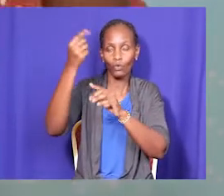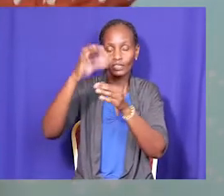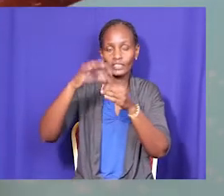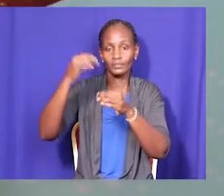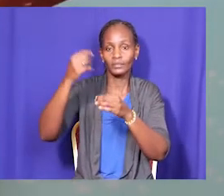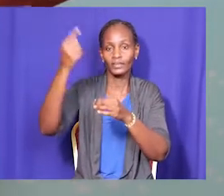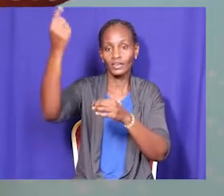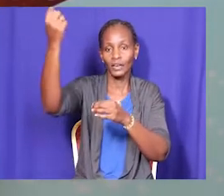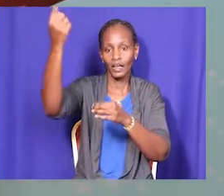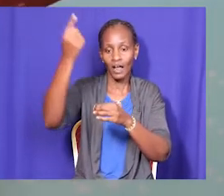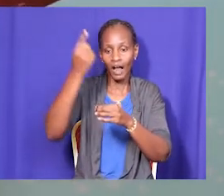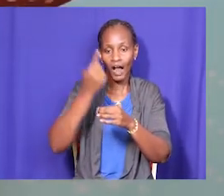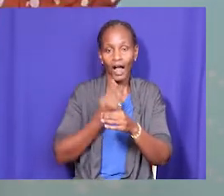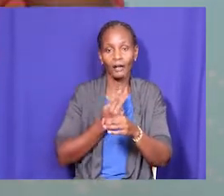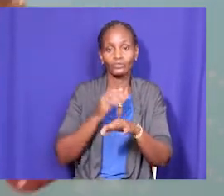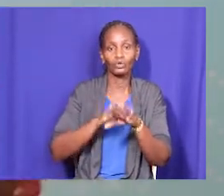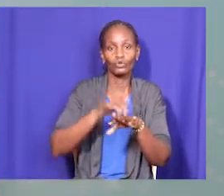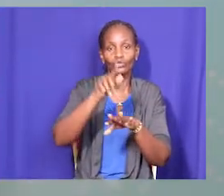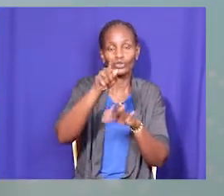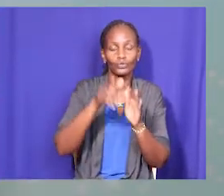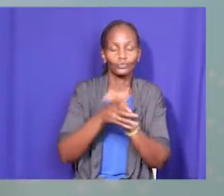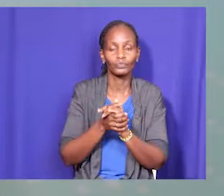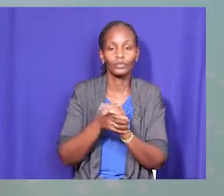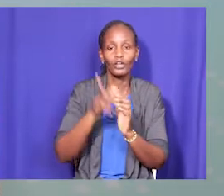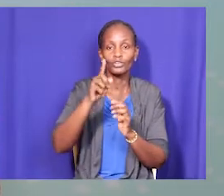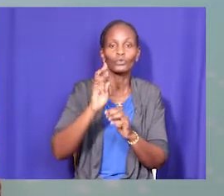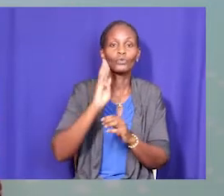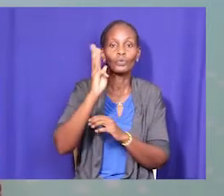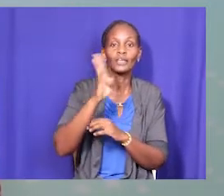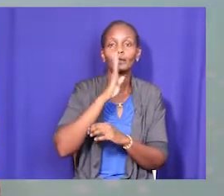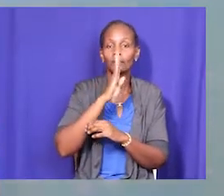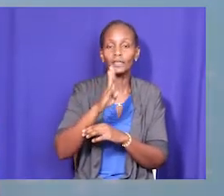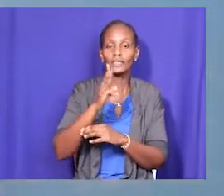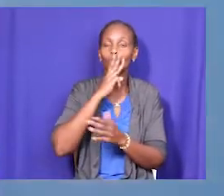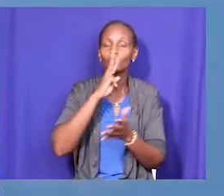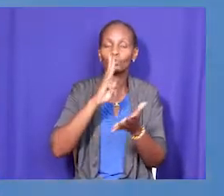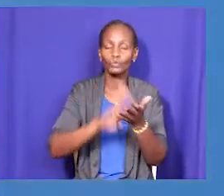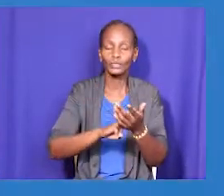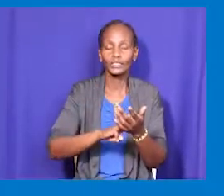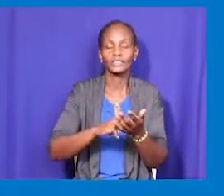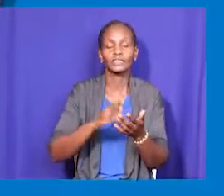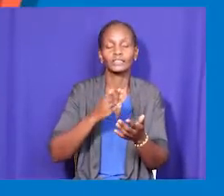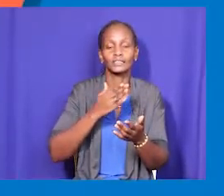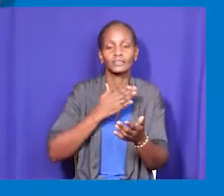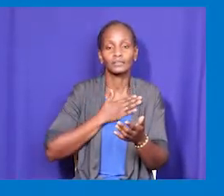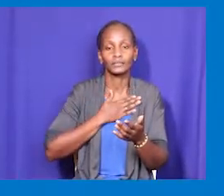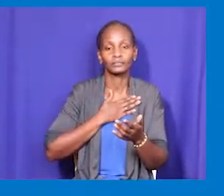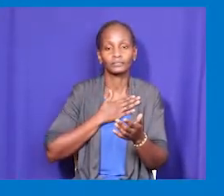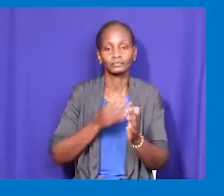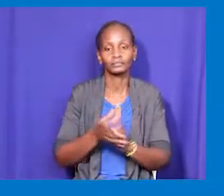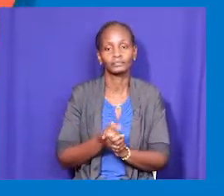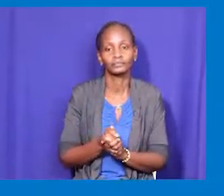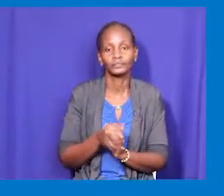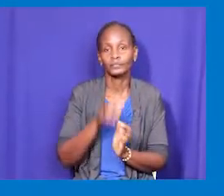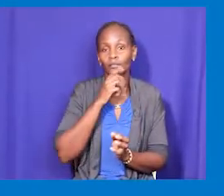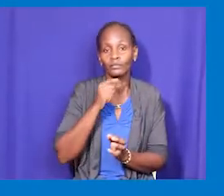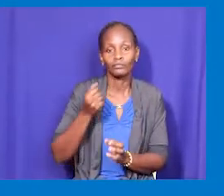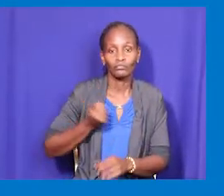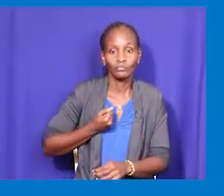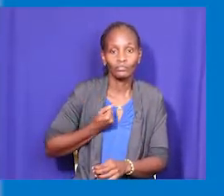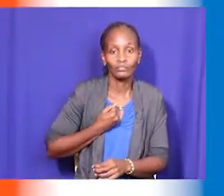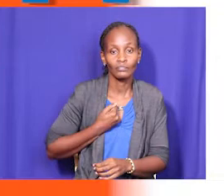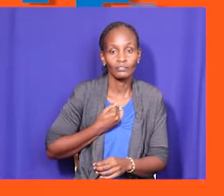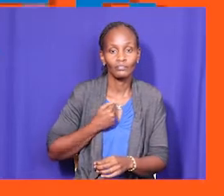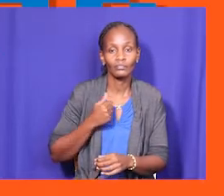comes upon you, and you will be my witnesses. Boys and girls,